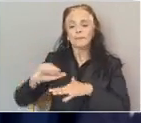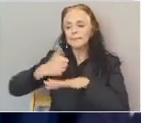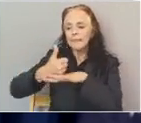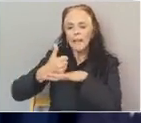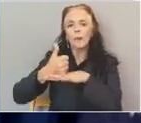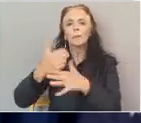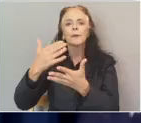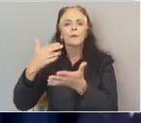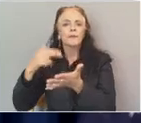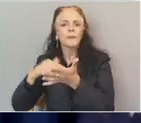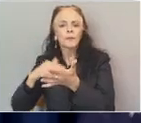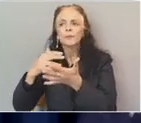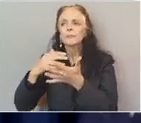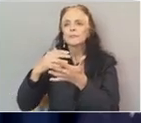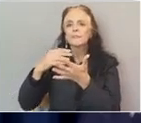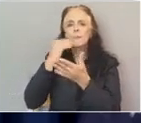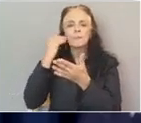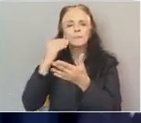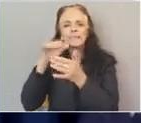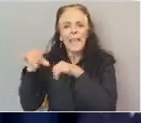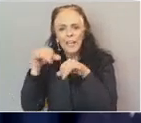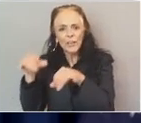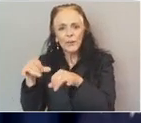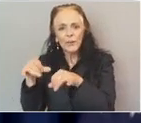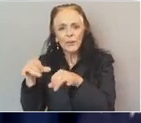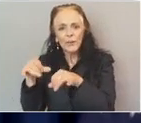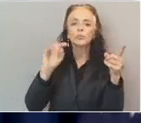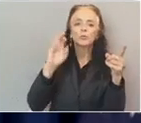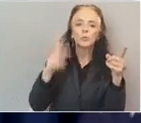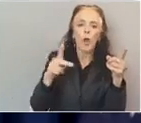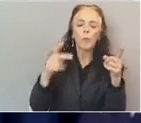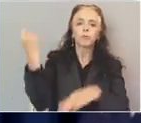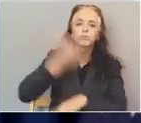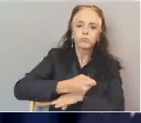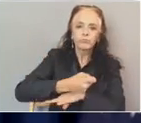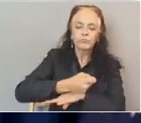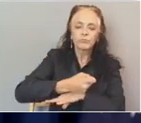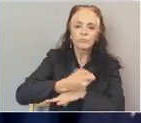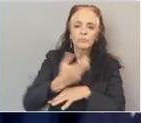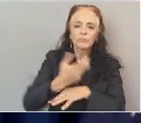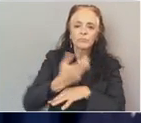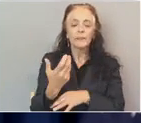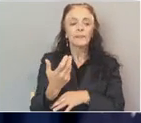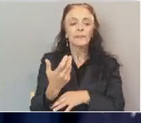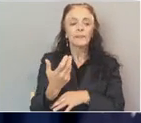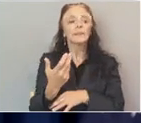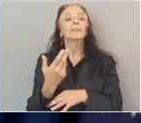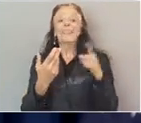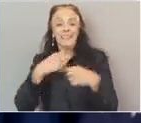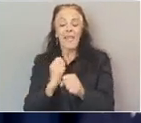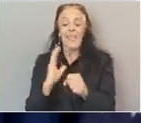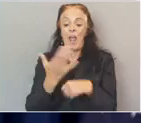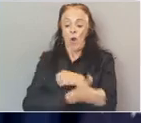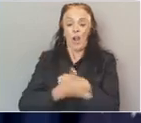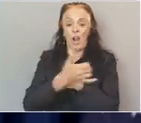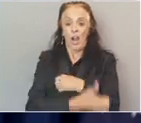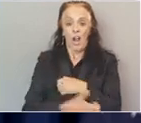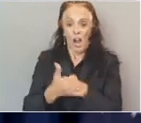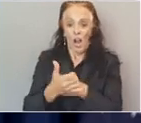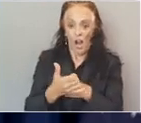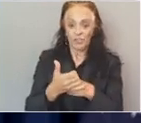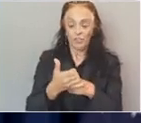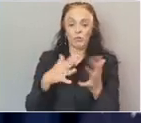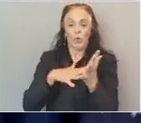Before the virus hit, Trump made our country vulnerable. After it was struck, he